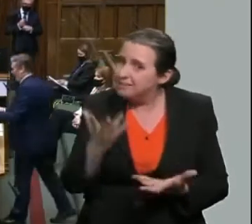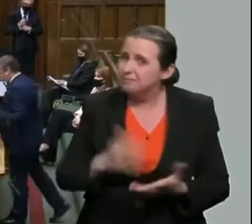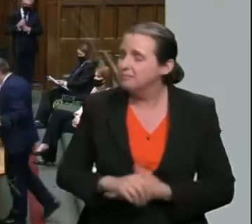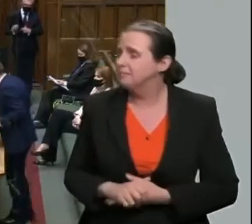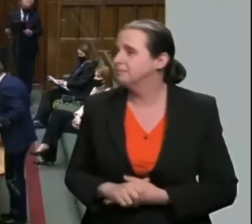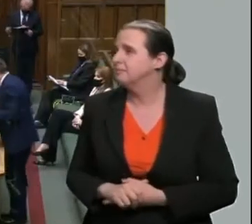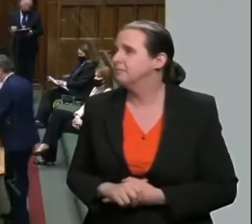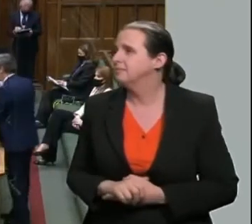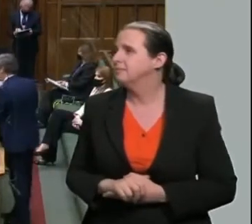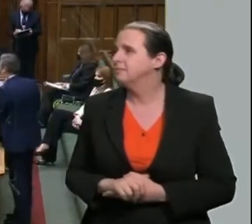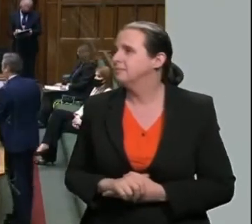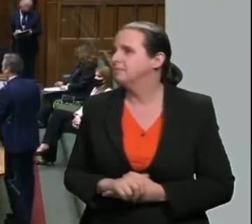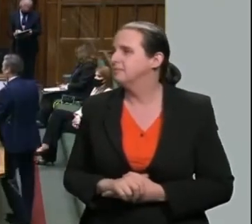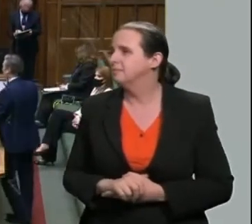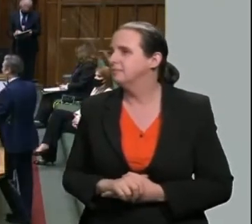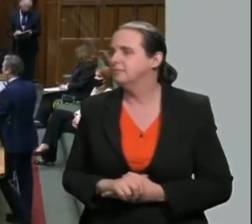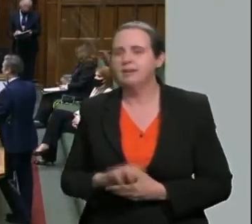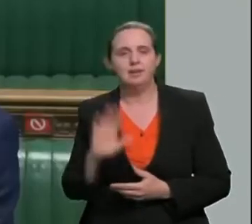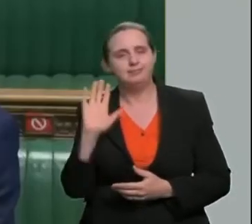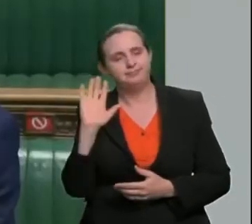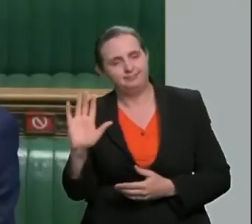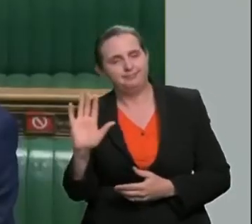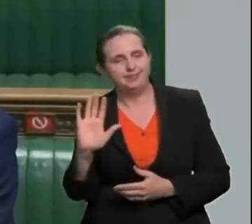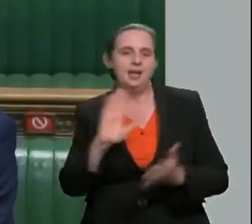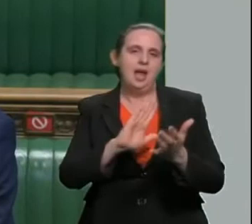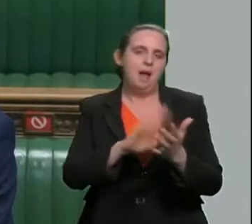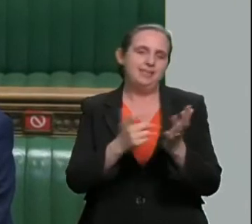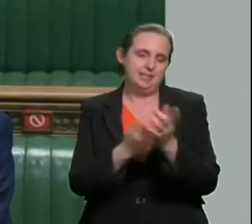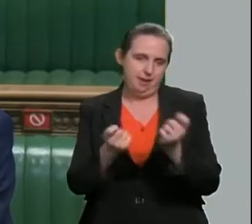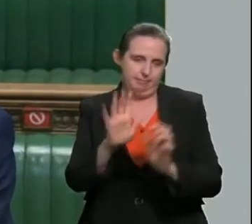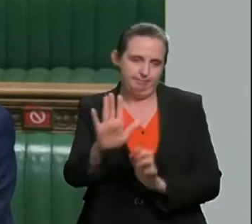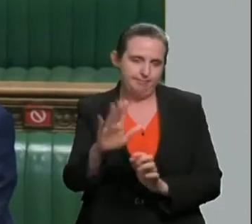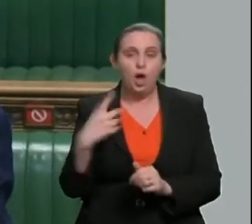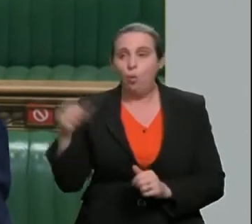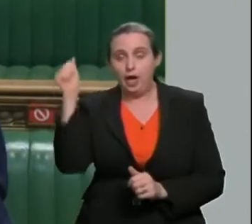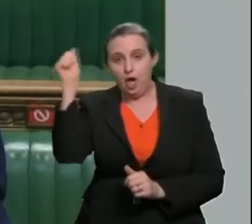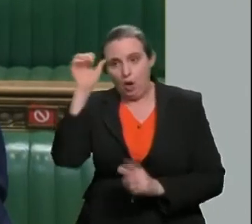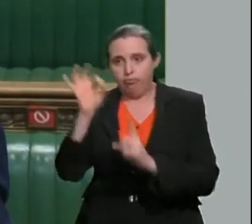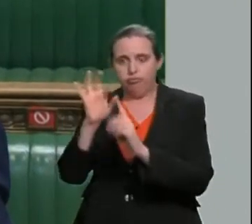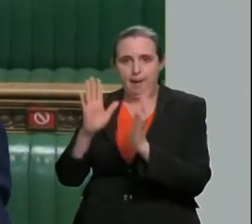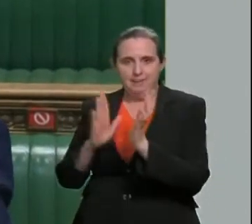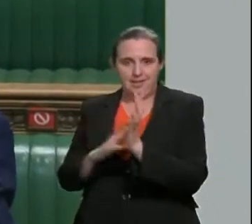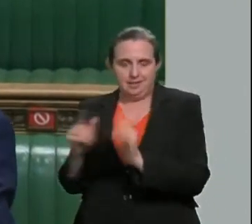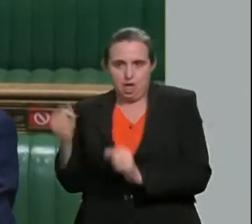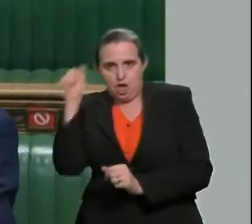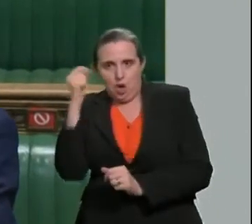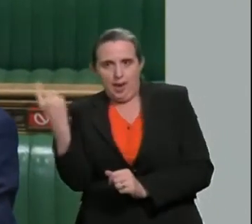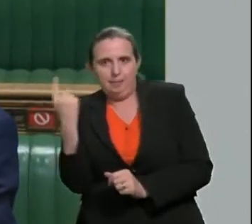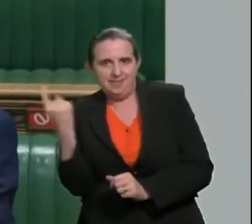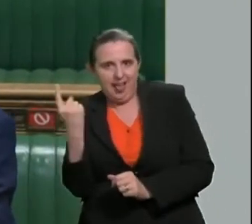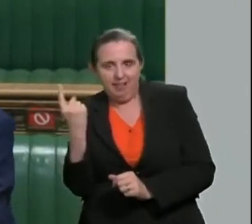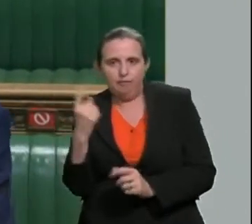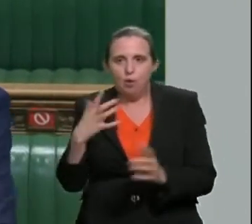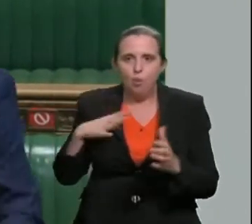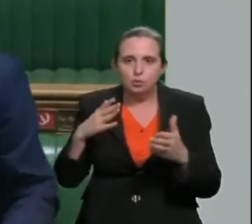Starmer. Mr. Speaker, we all know what the Prime Minister once said he wanted to do to business. We on these benches would rather listen to